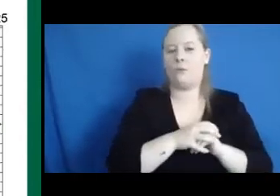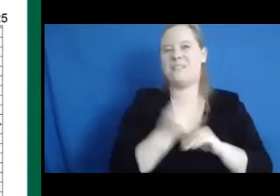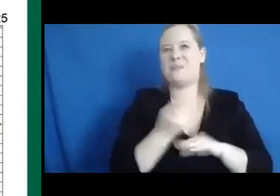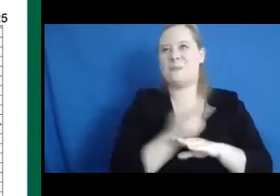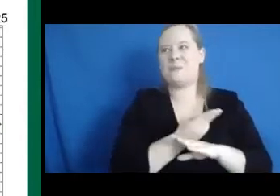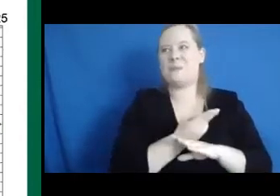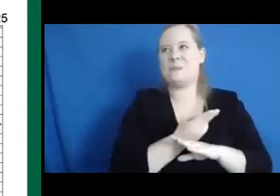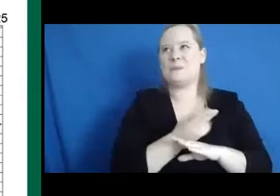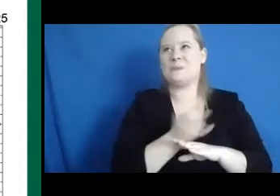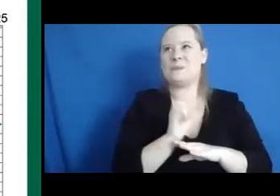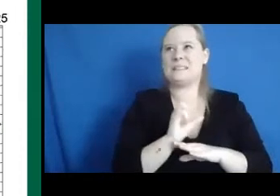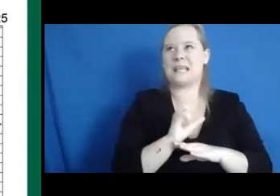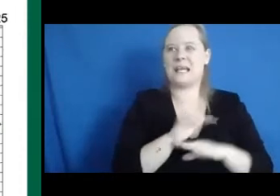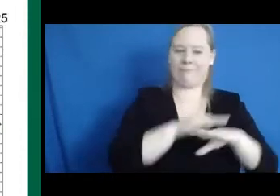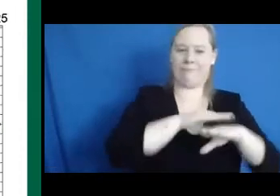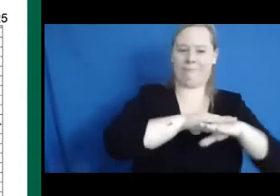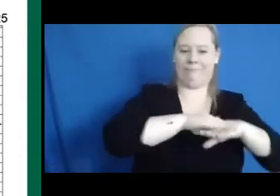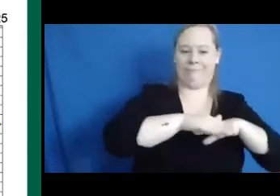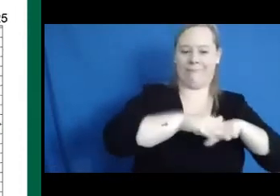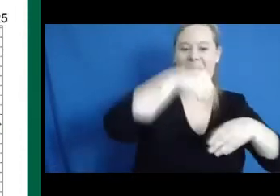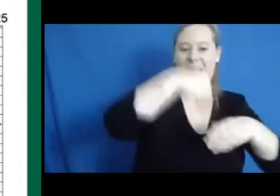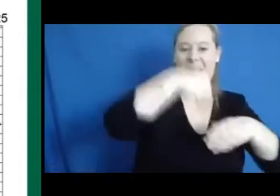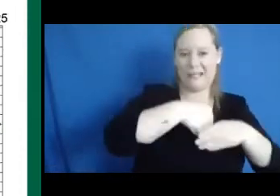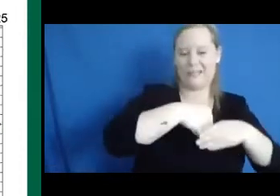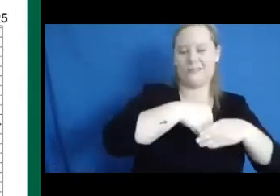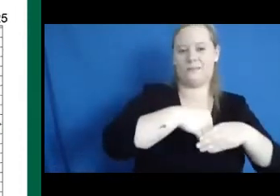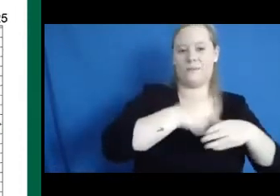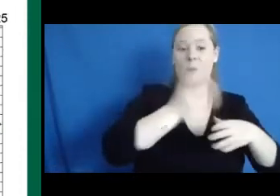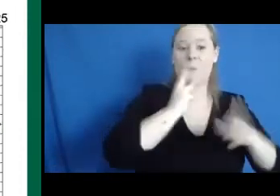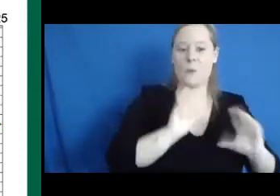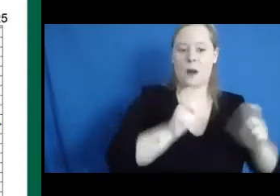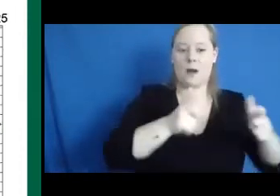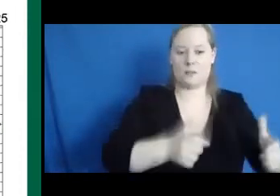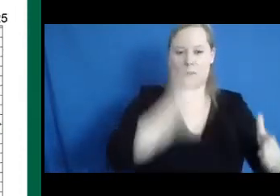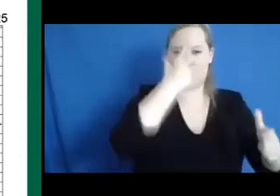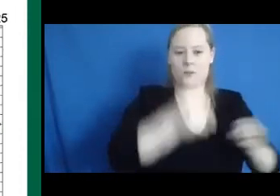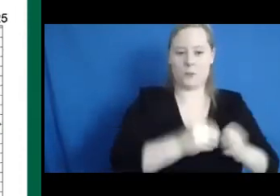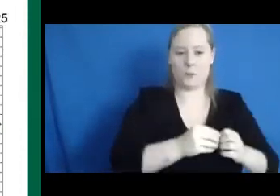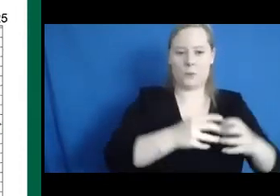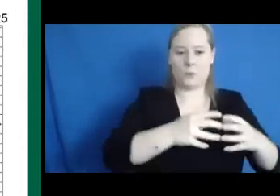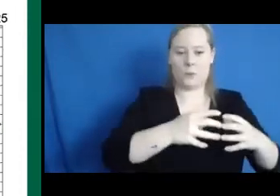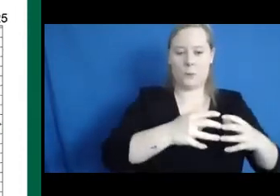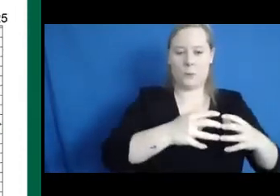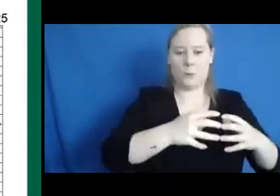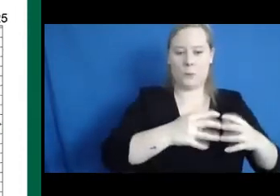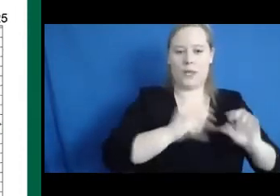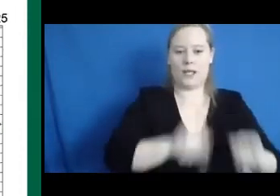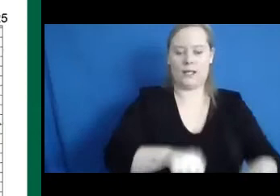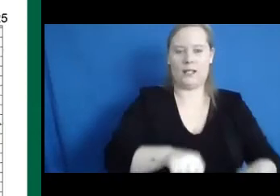confining layer in reservoirs because it swells up and can create a pretty good seal.